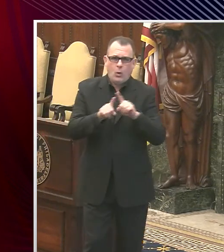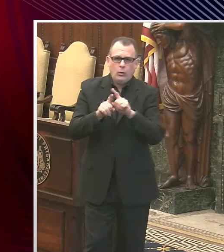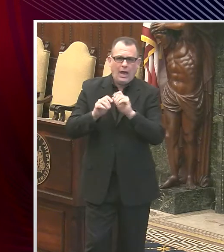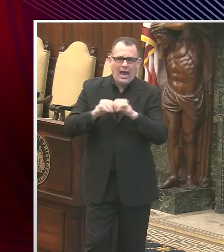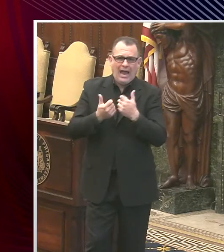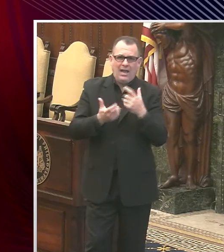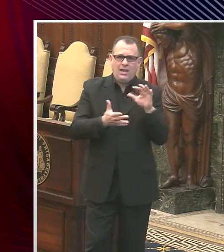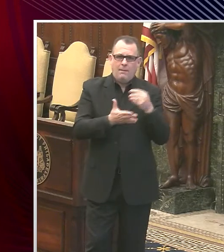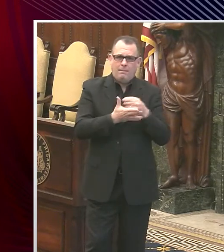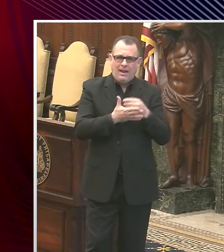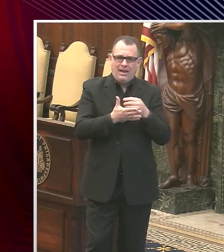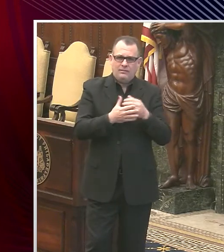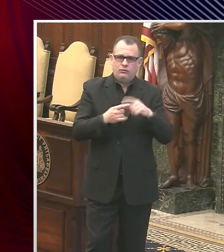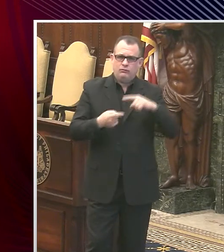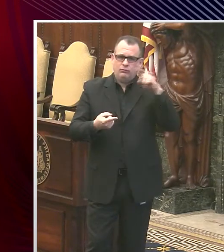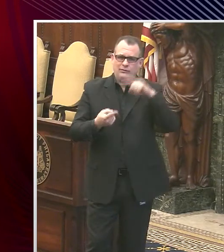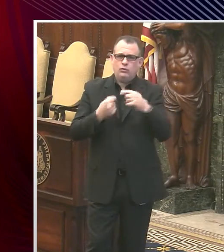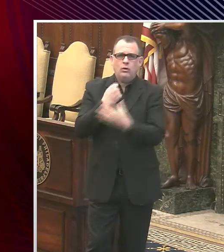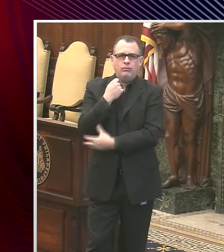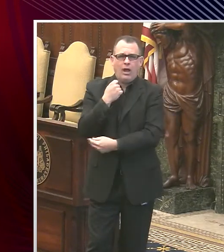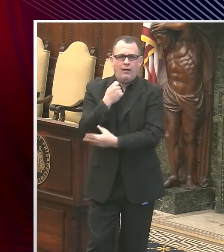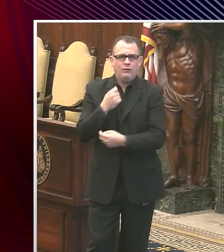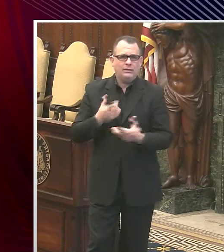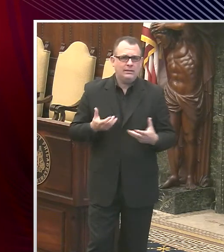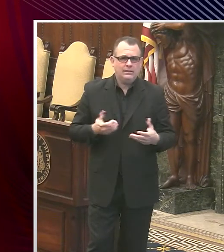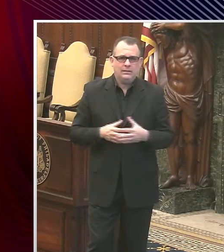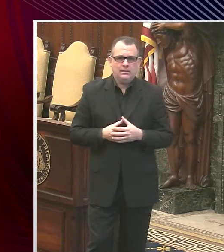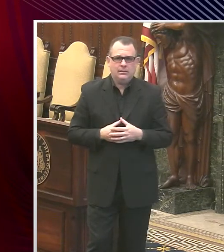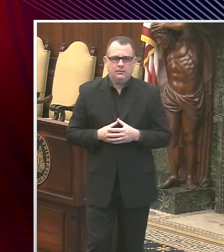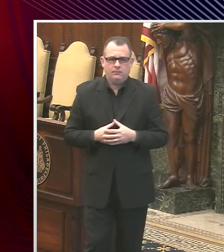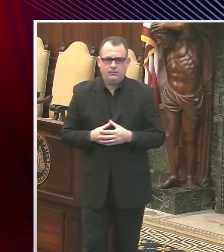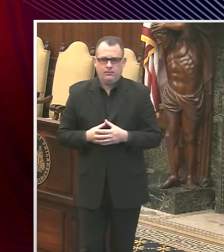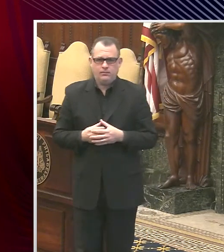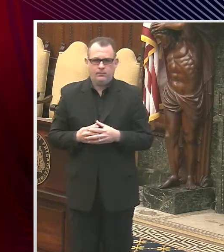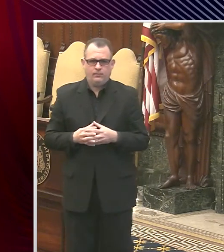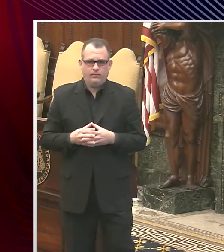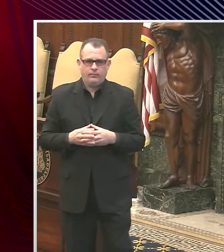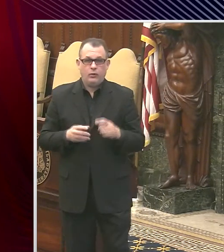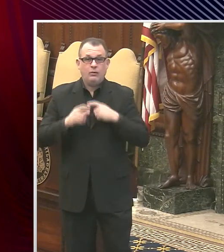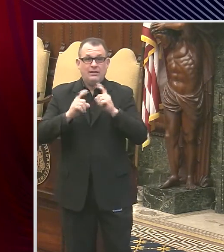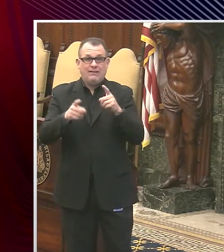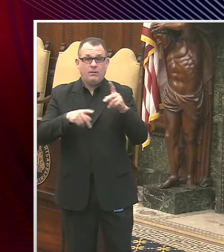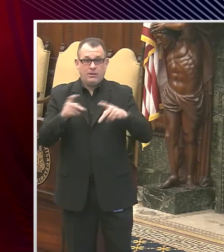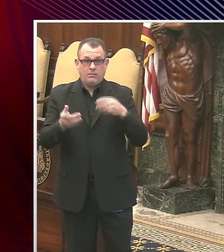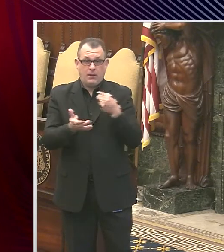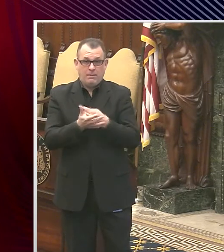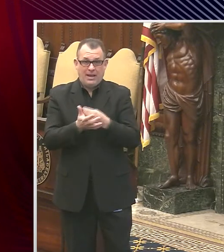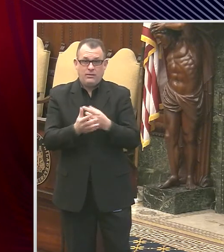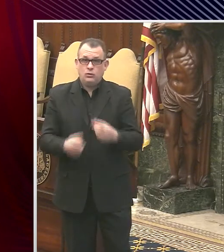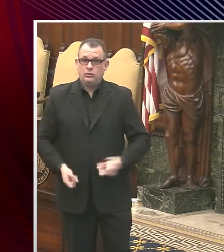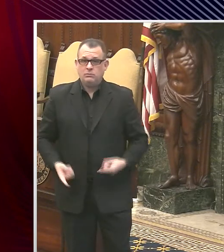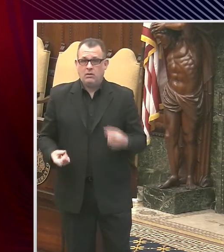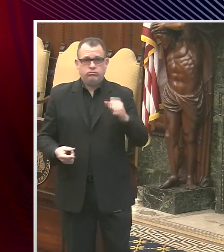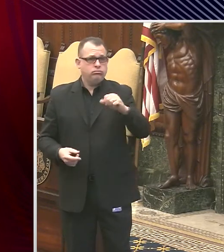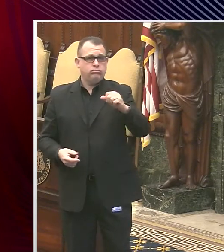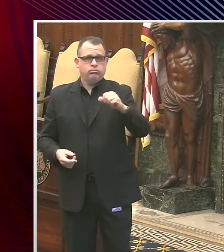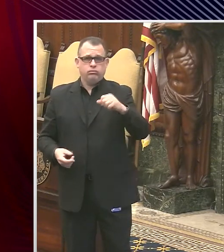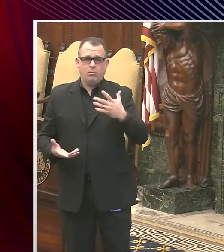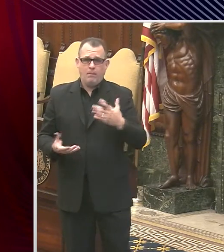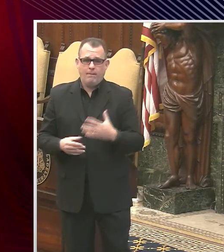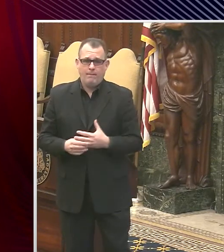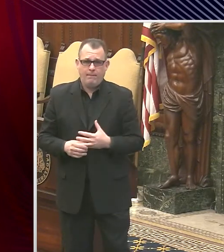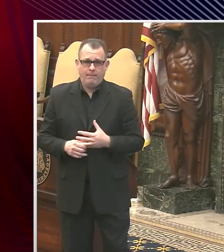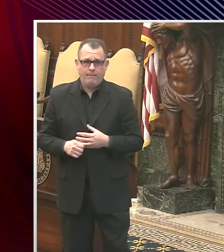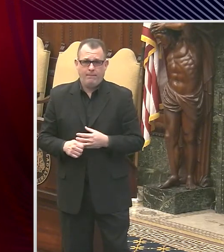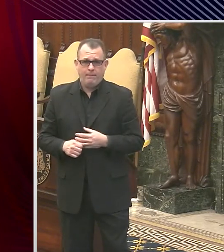help reduce poverty in the city? Yeah, so it will give people money to spend, which will have,